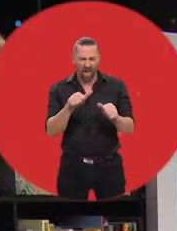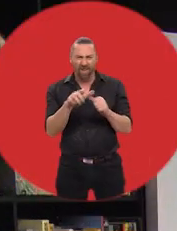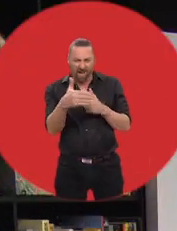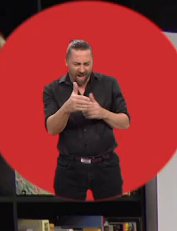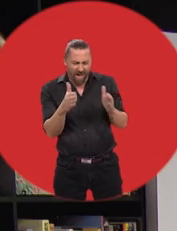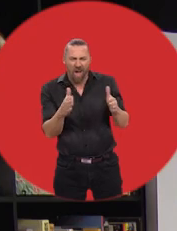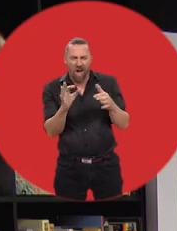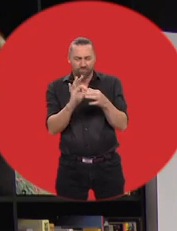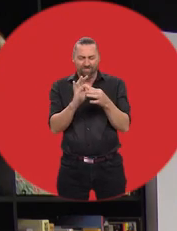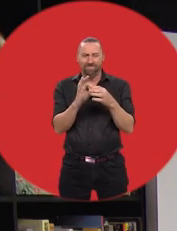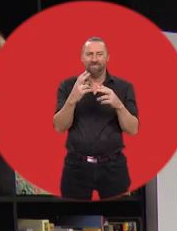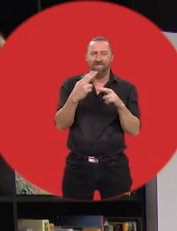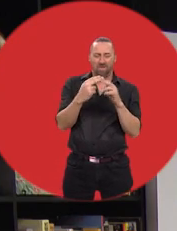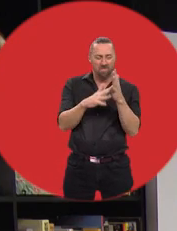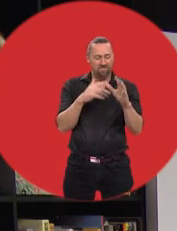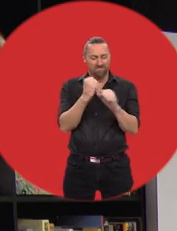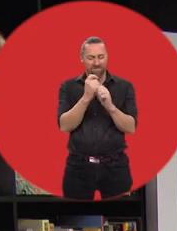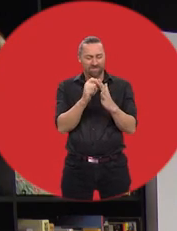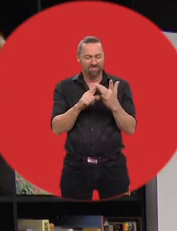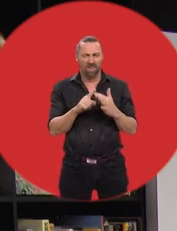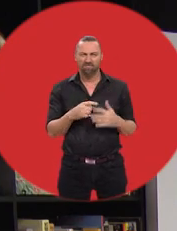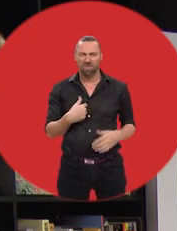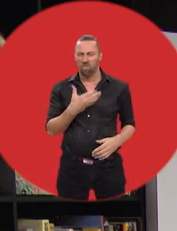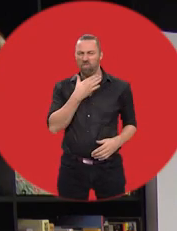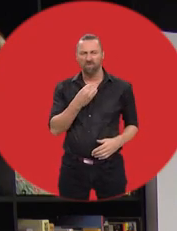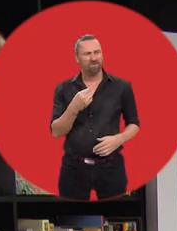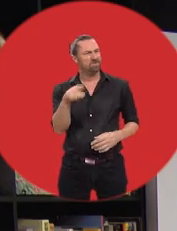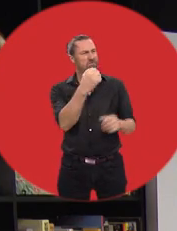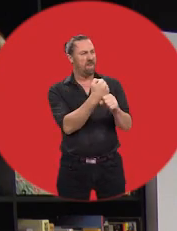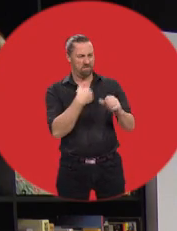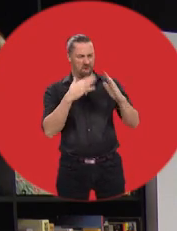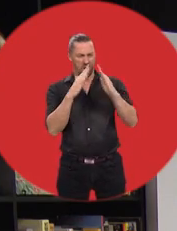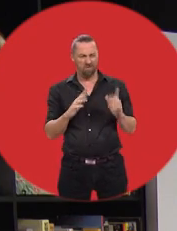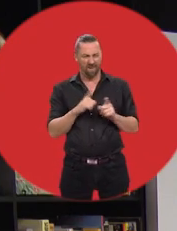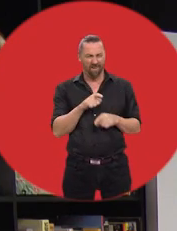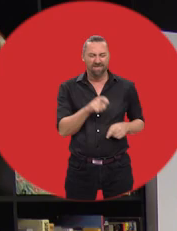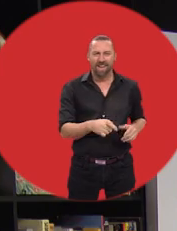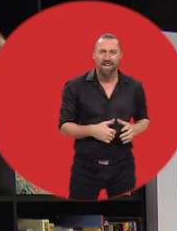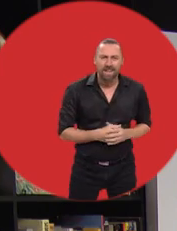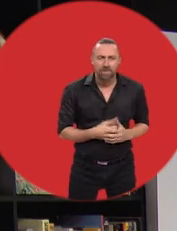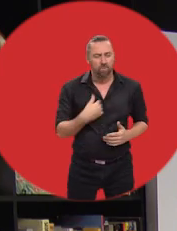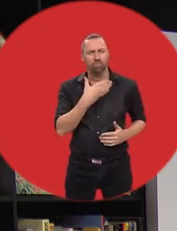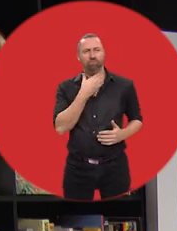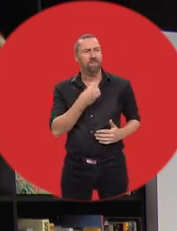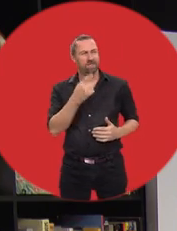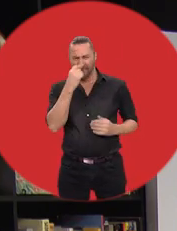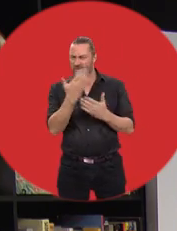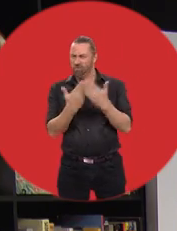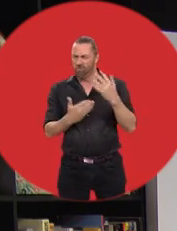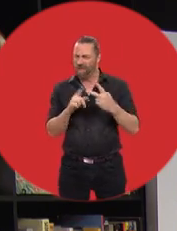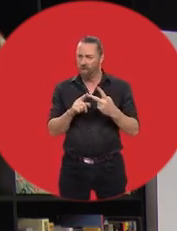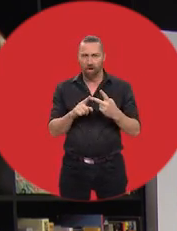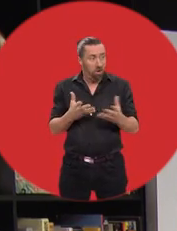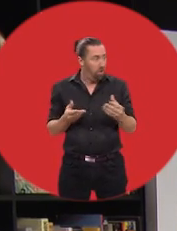What a great little home for a magpie. I wish someone would make me a home like that. I also wish we could hear another